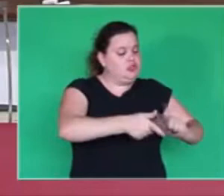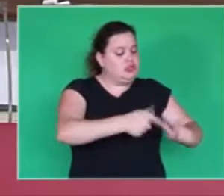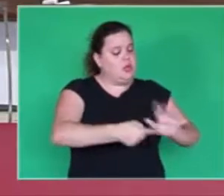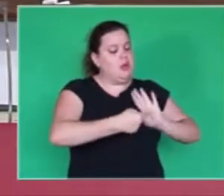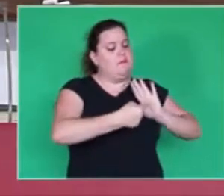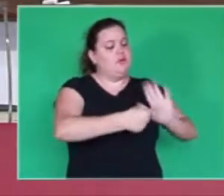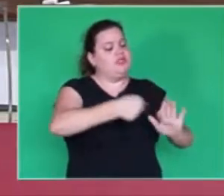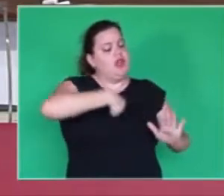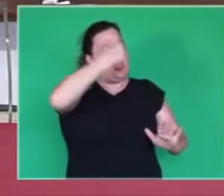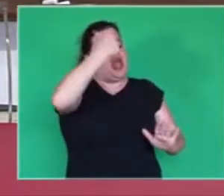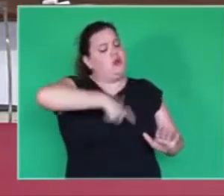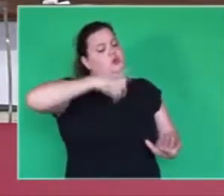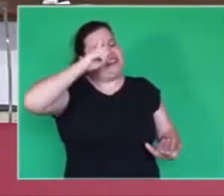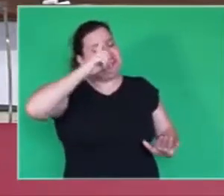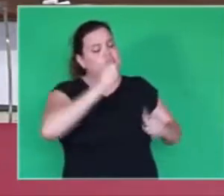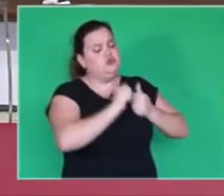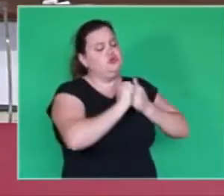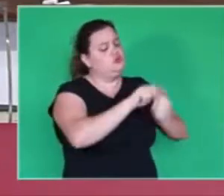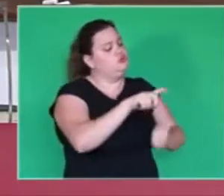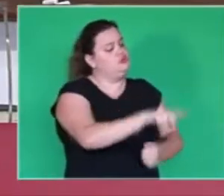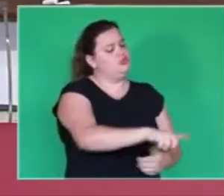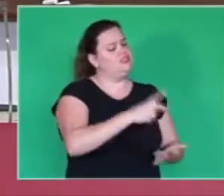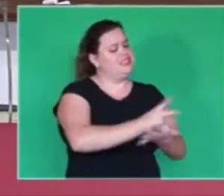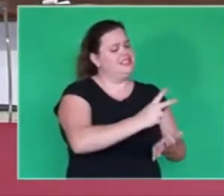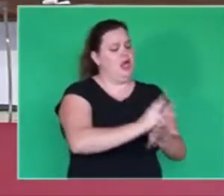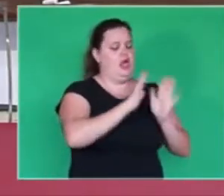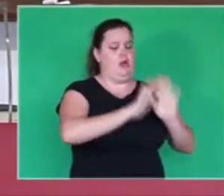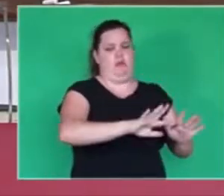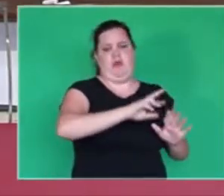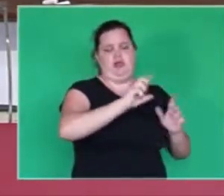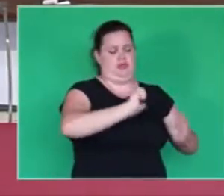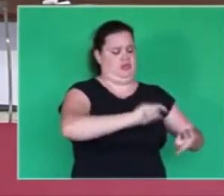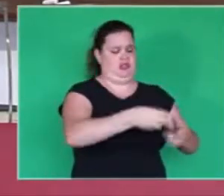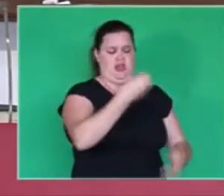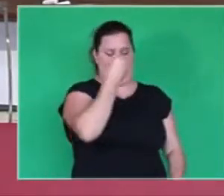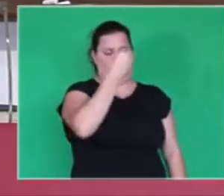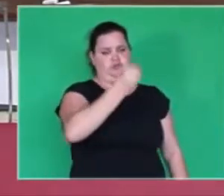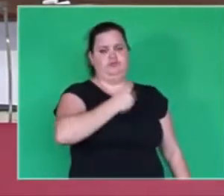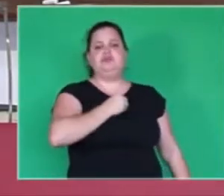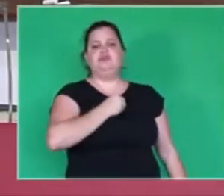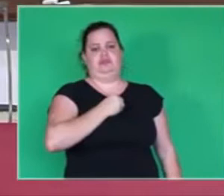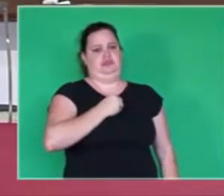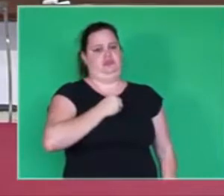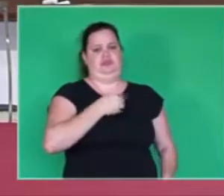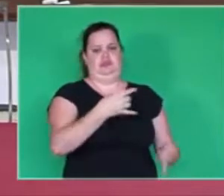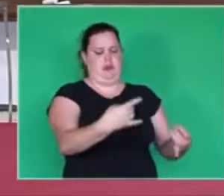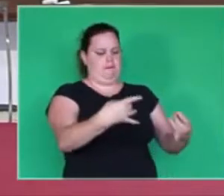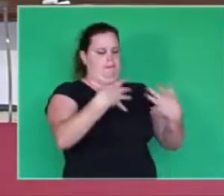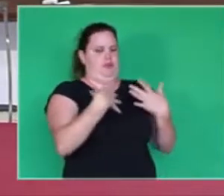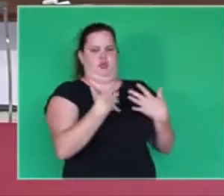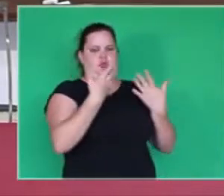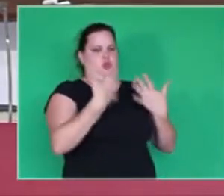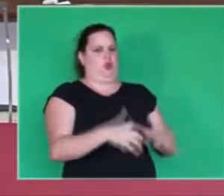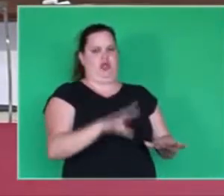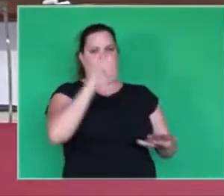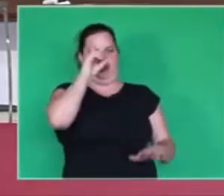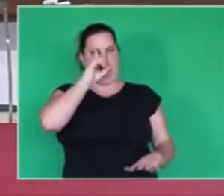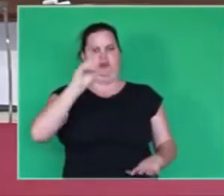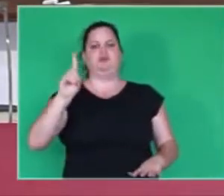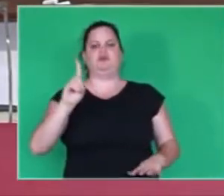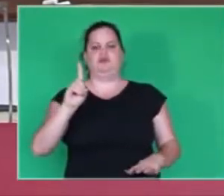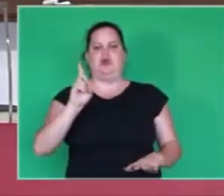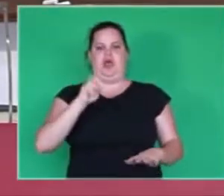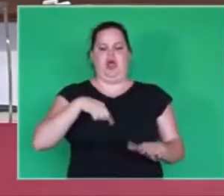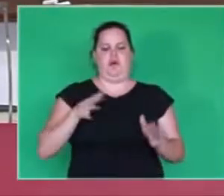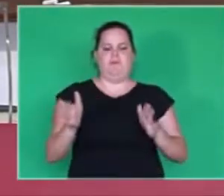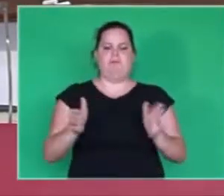people and show that he was in front. And there was a time in Israel that no one else listened to the prophets. This was called the